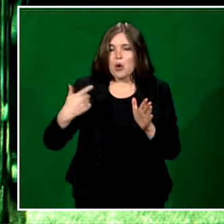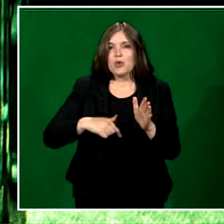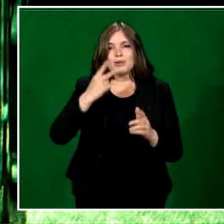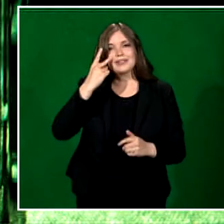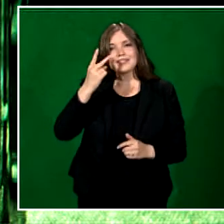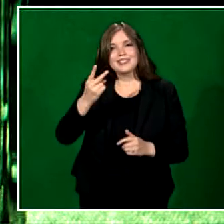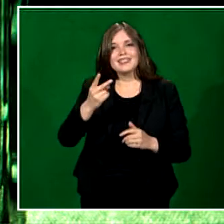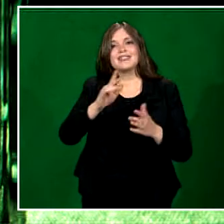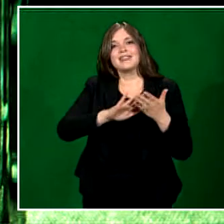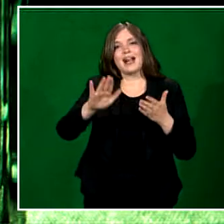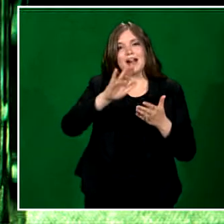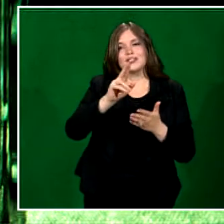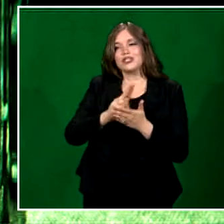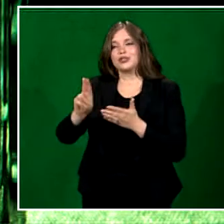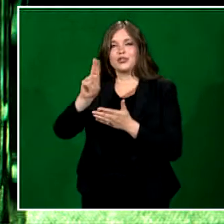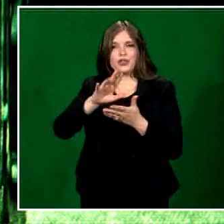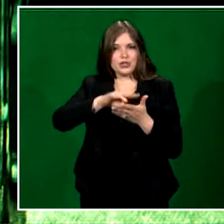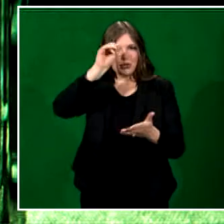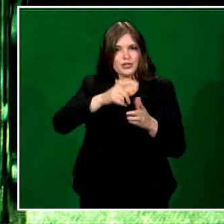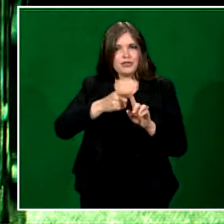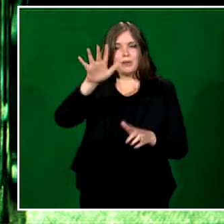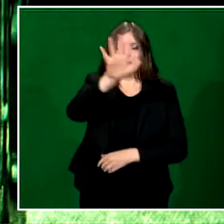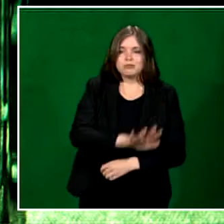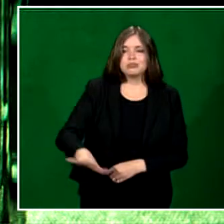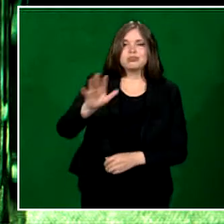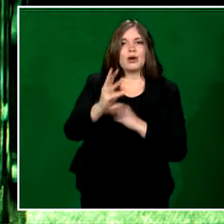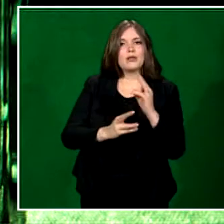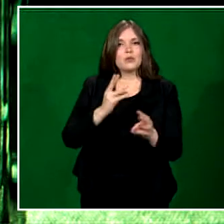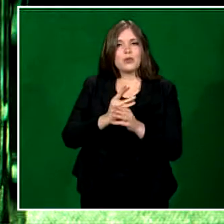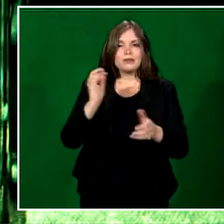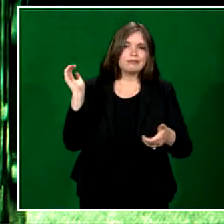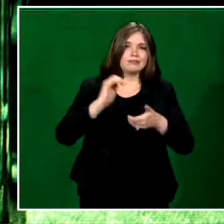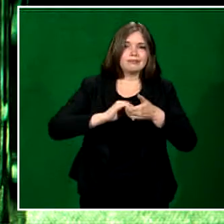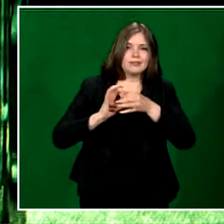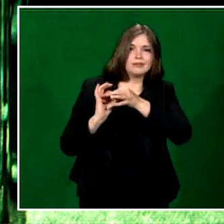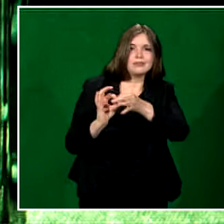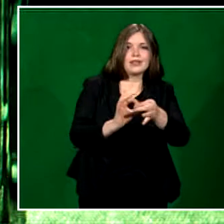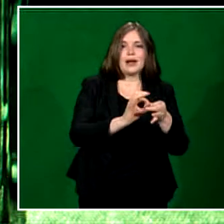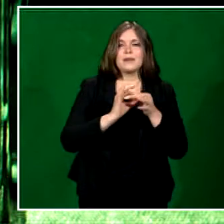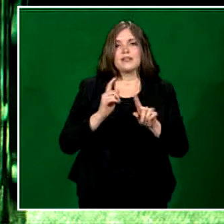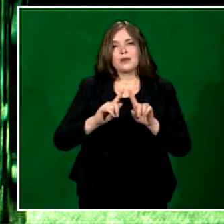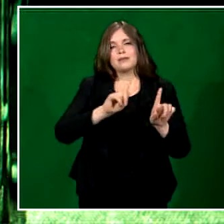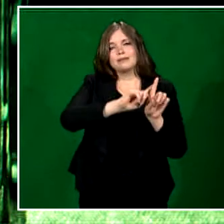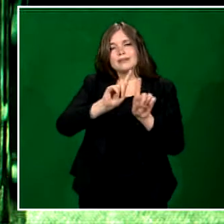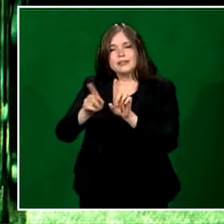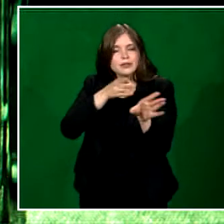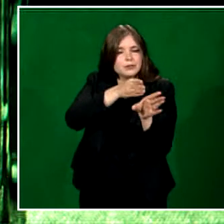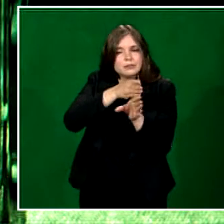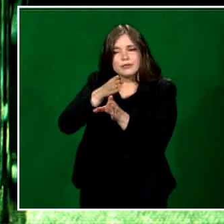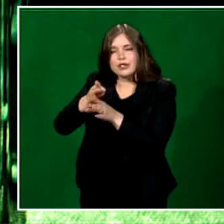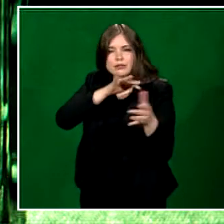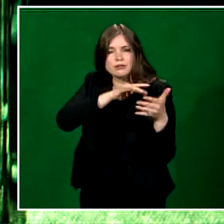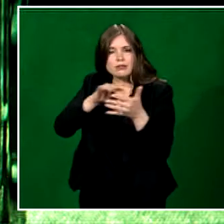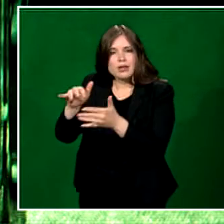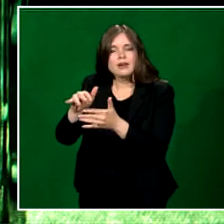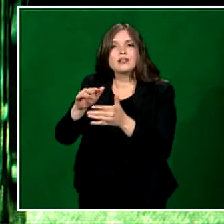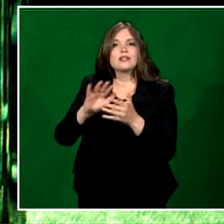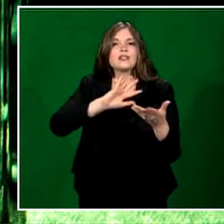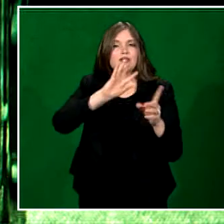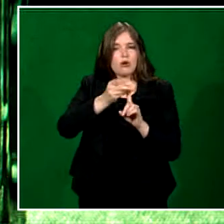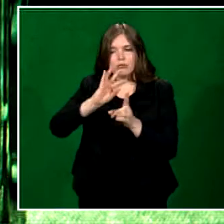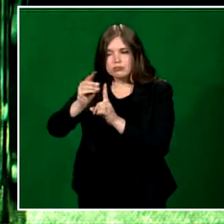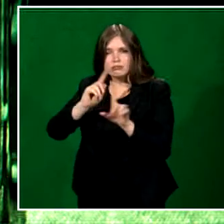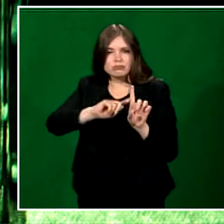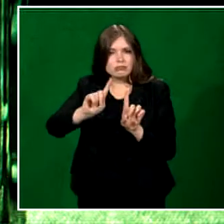students from around the world collaborating across institutional, disciplinary, and cultural boundaries to envision